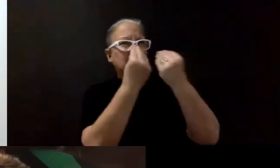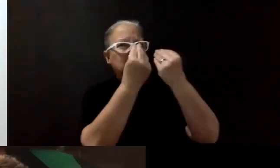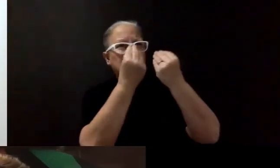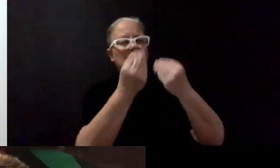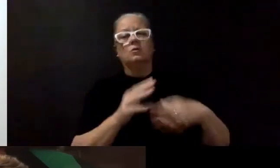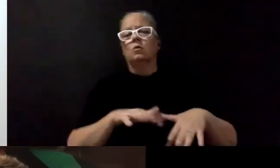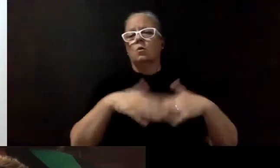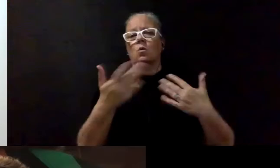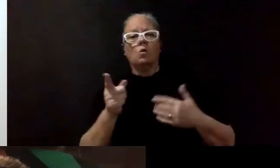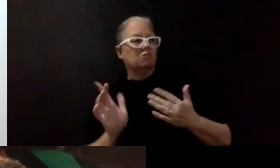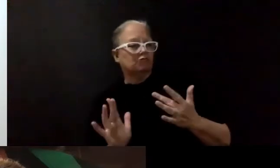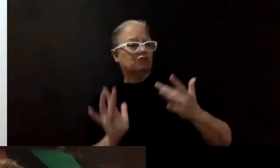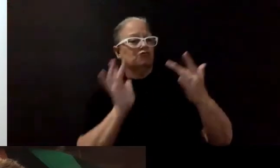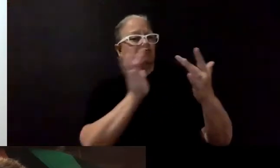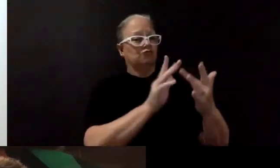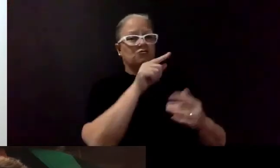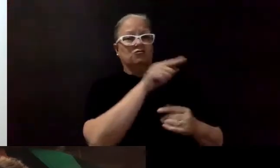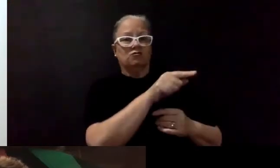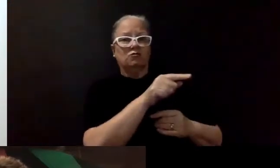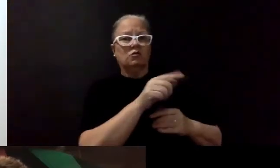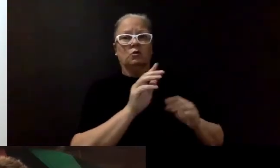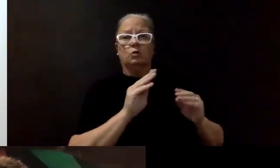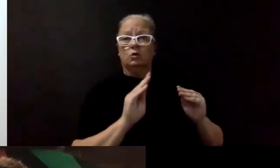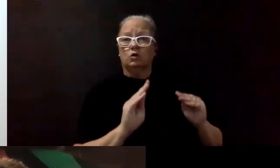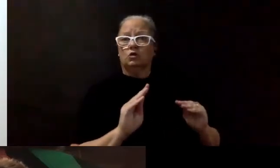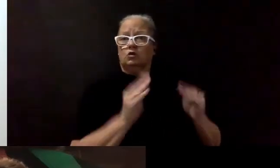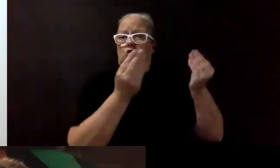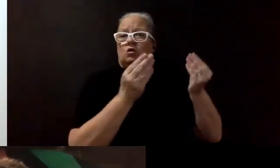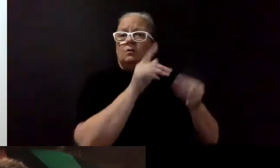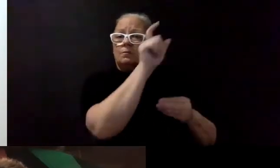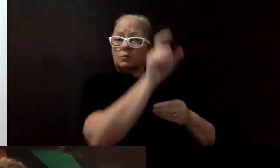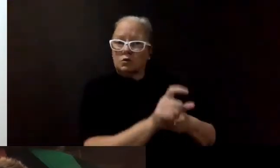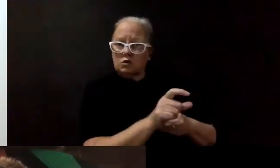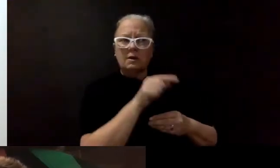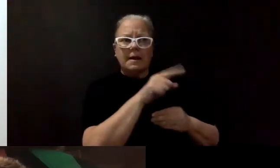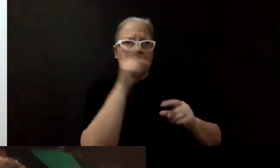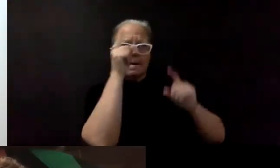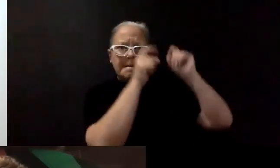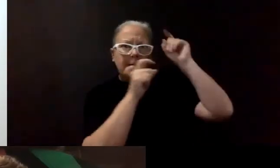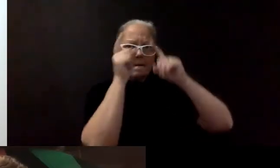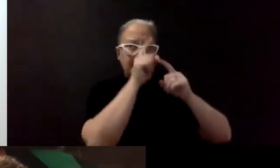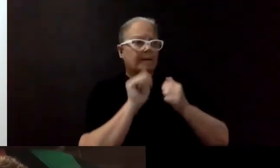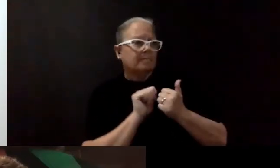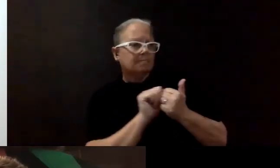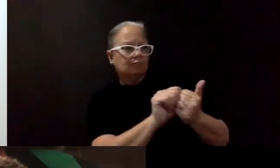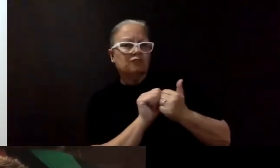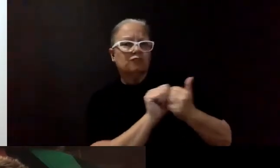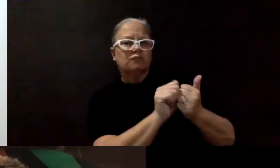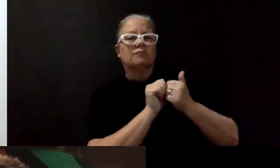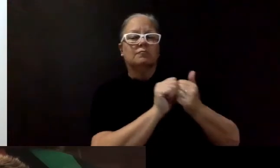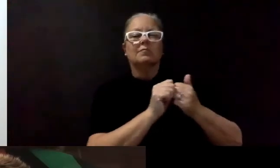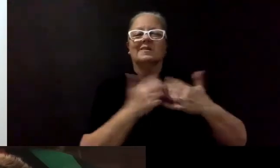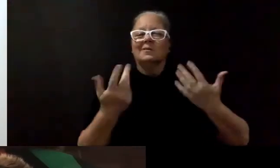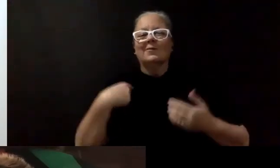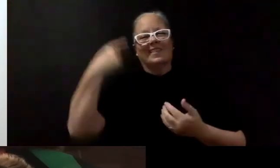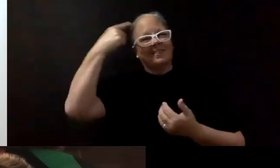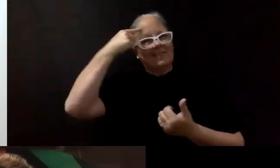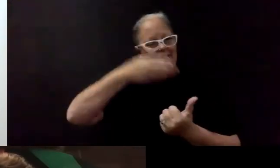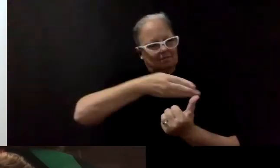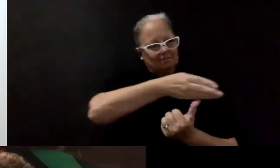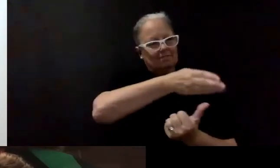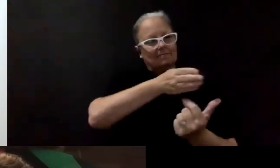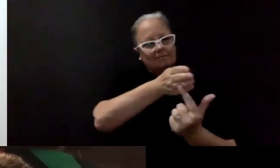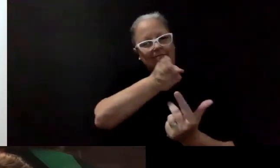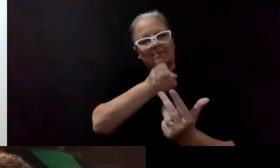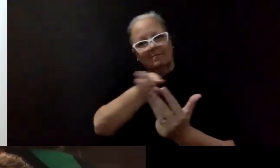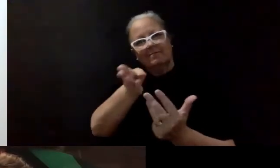other young creatives. So we're looking to really fill that gap and provide this all-inclusive pathway, and also have quite a